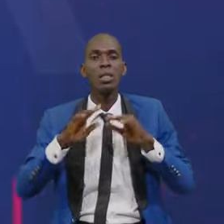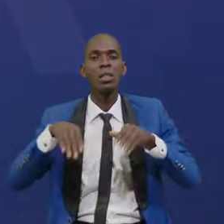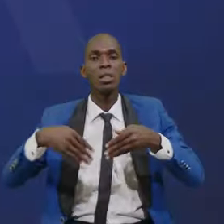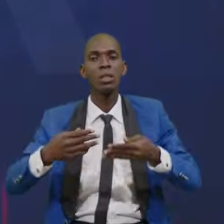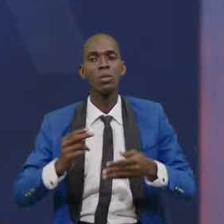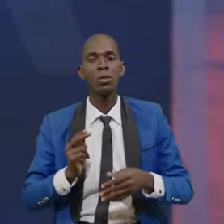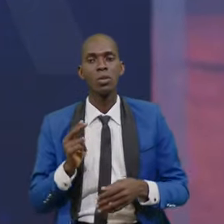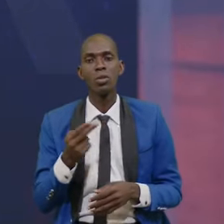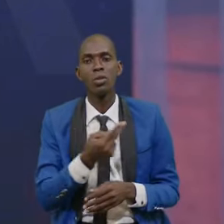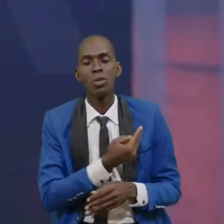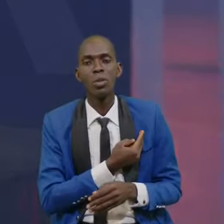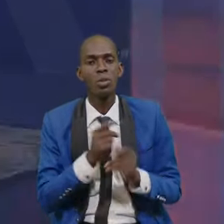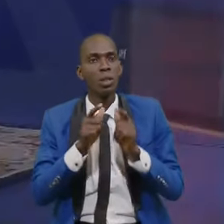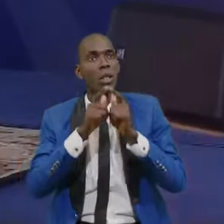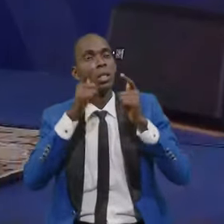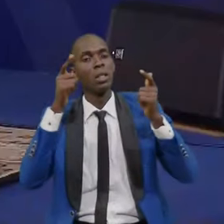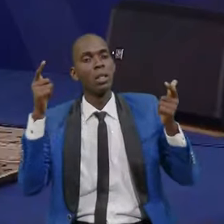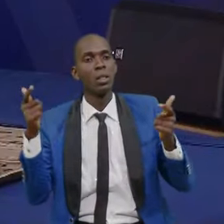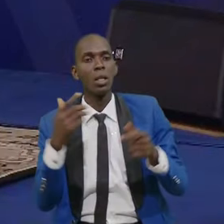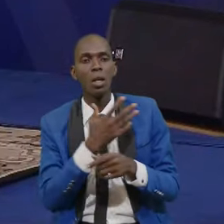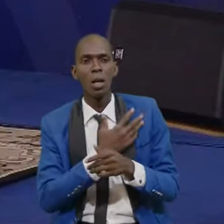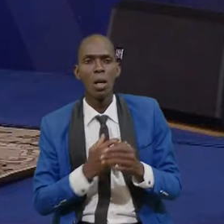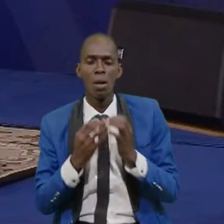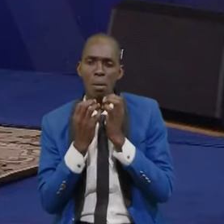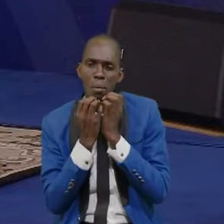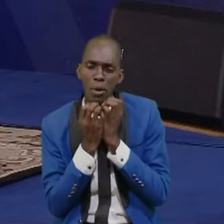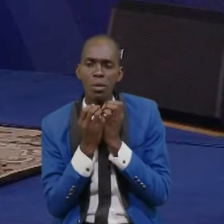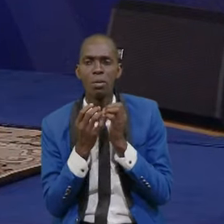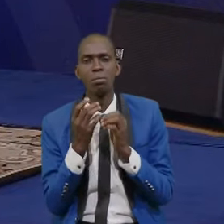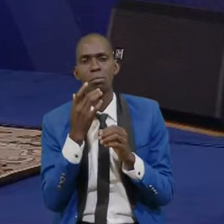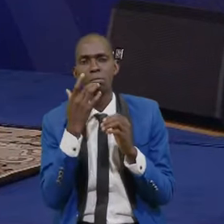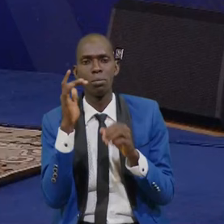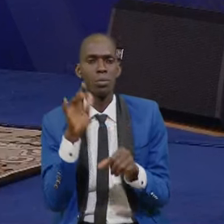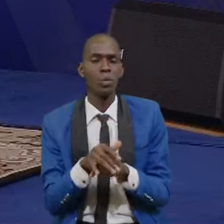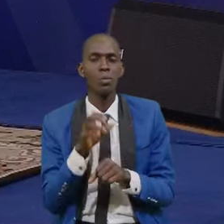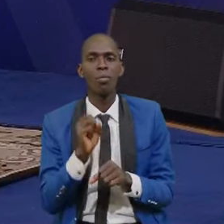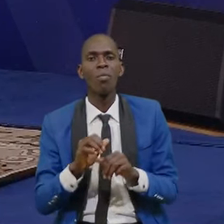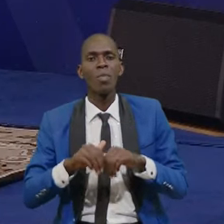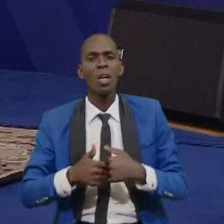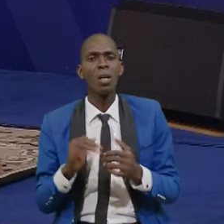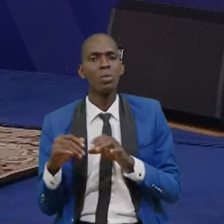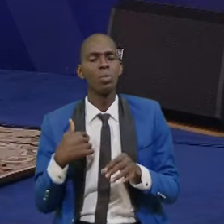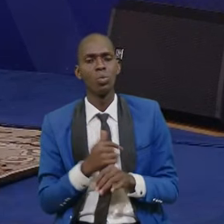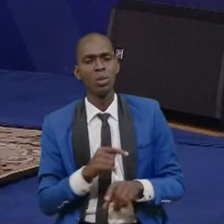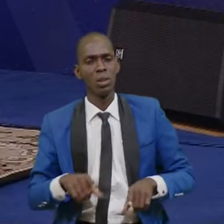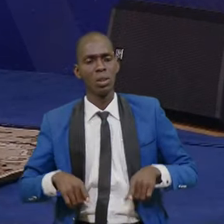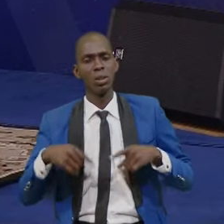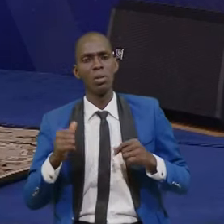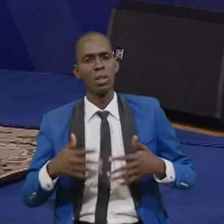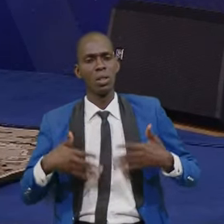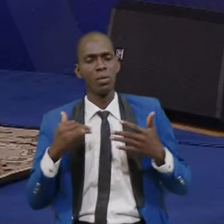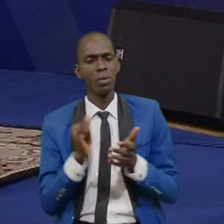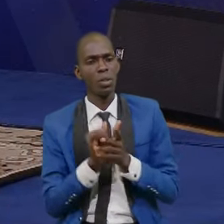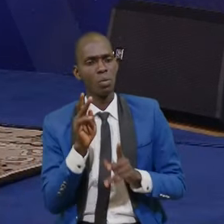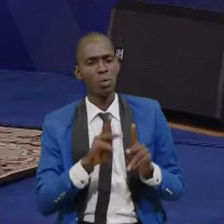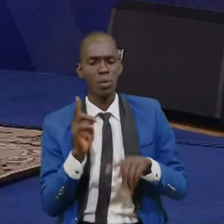and precious promises. How do we live a life that people cannot see? We even have